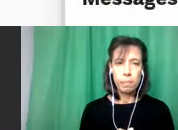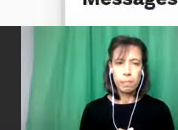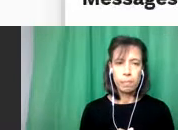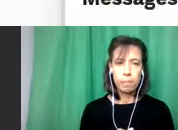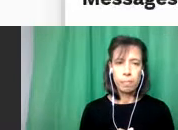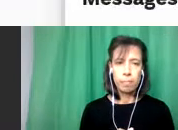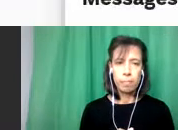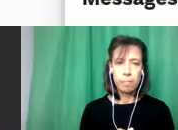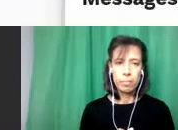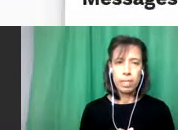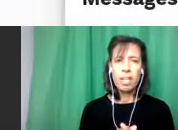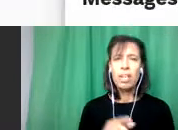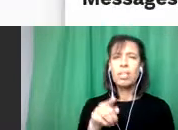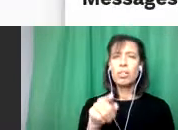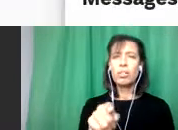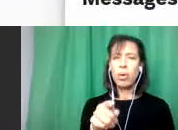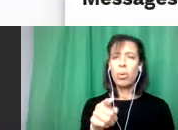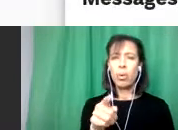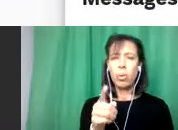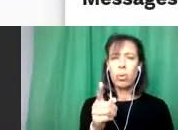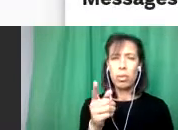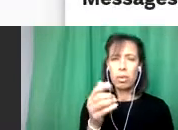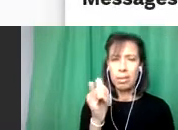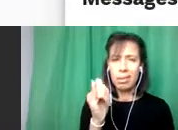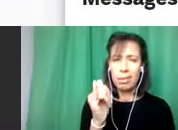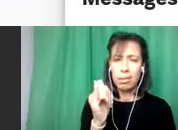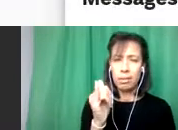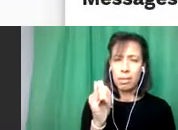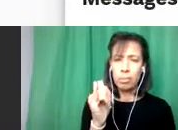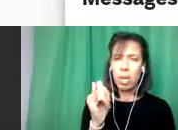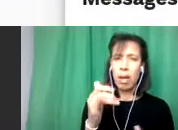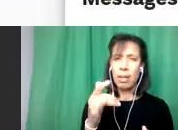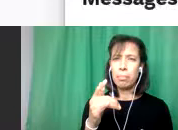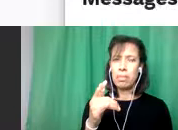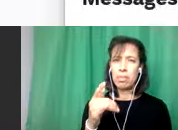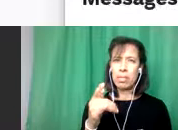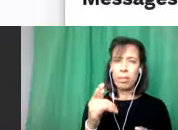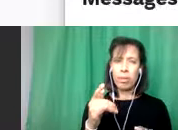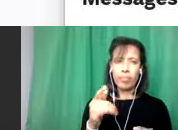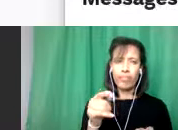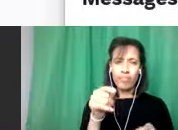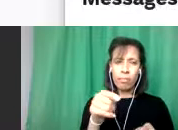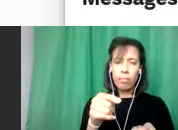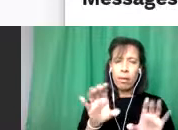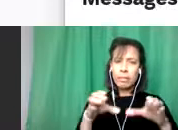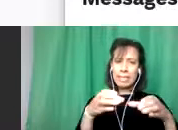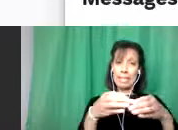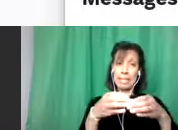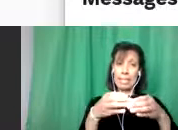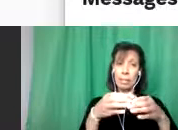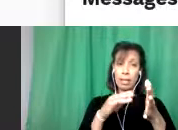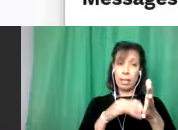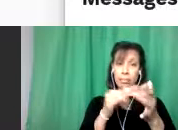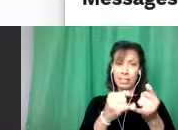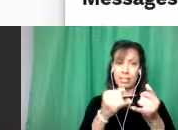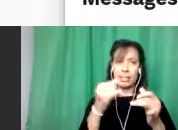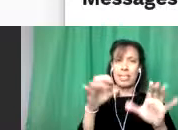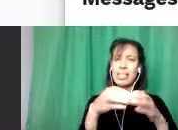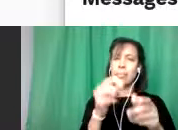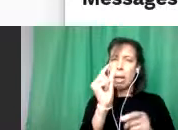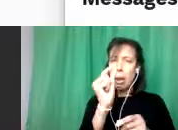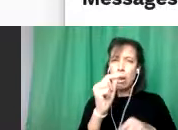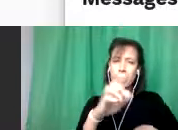I think sometimes it takes a little bit of time using Teams to catch up with the information that's on my screen. So I'm now